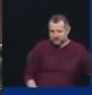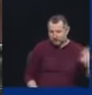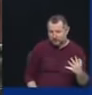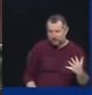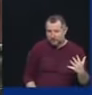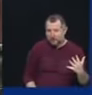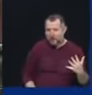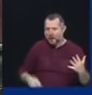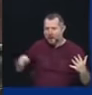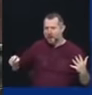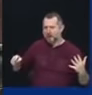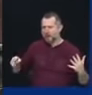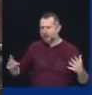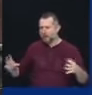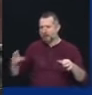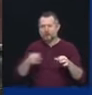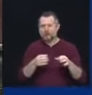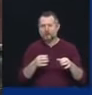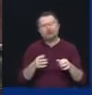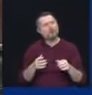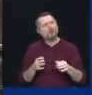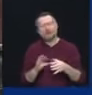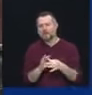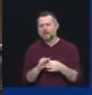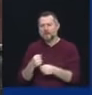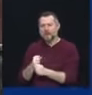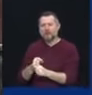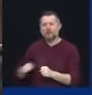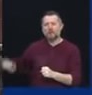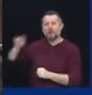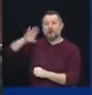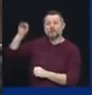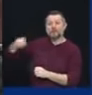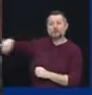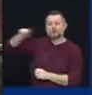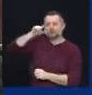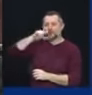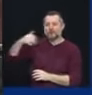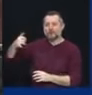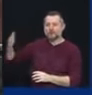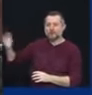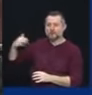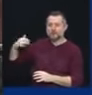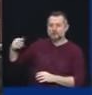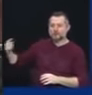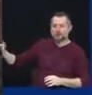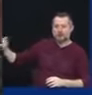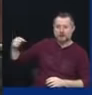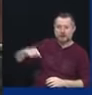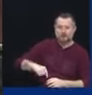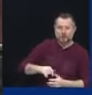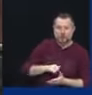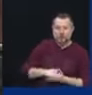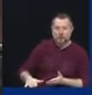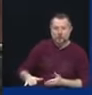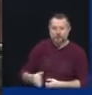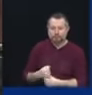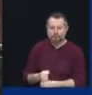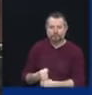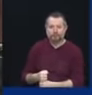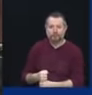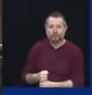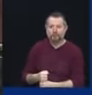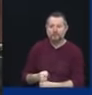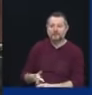We brought Greek yogurt companies here to manufacture in New York to have a